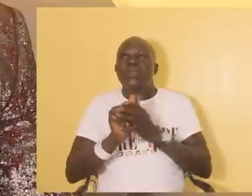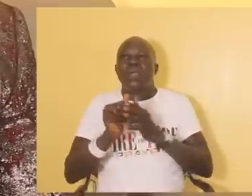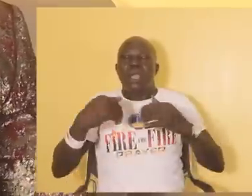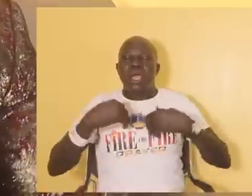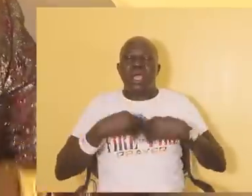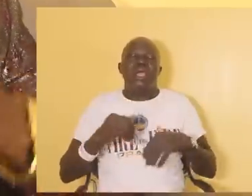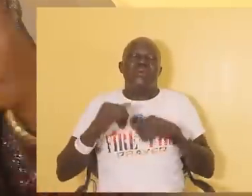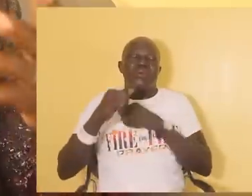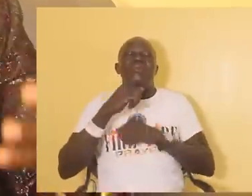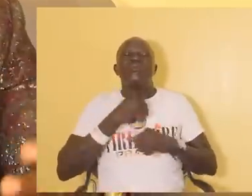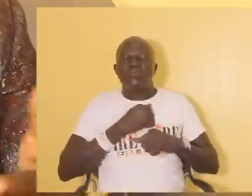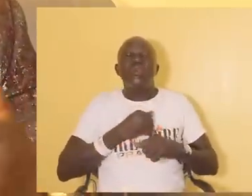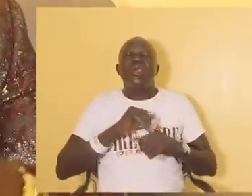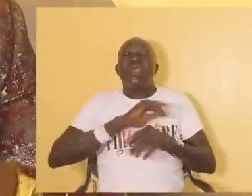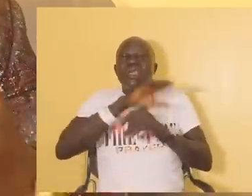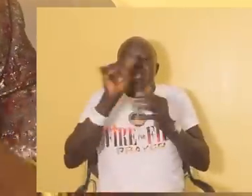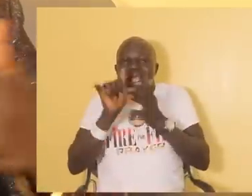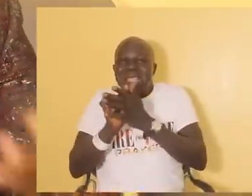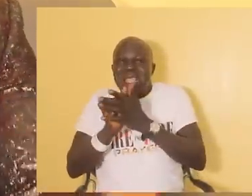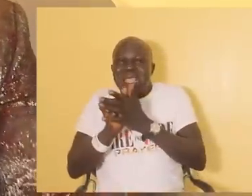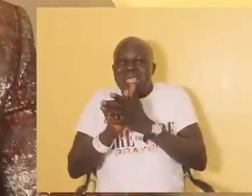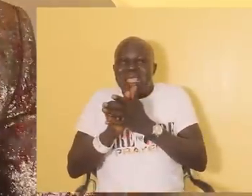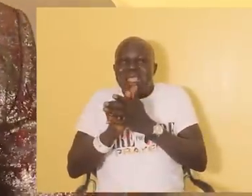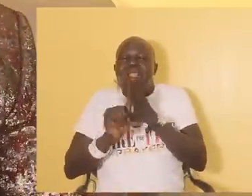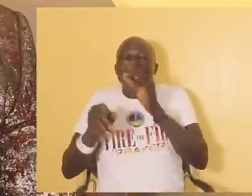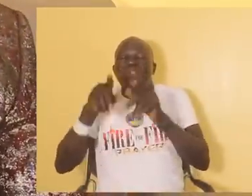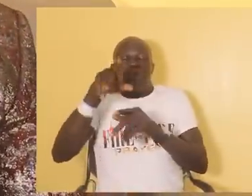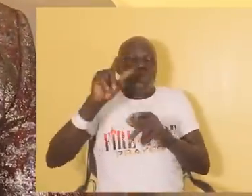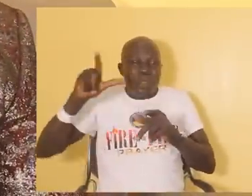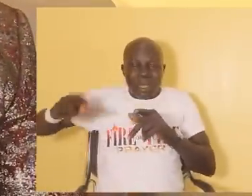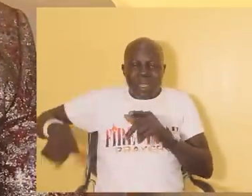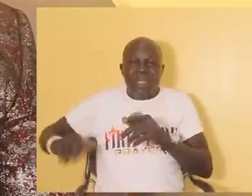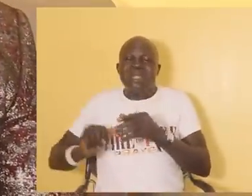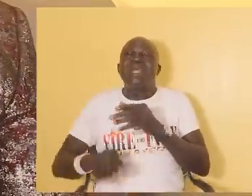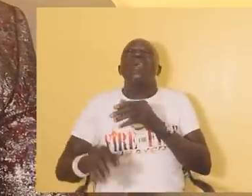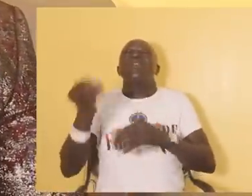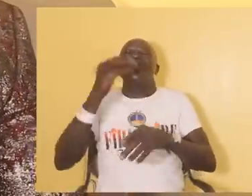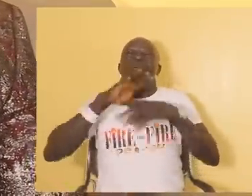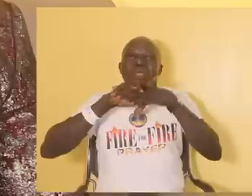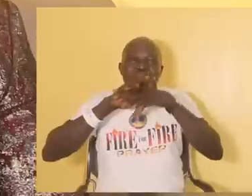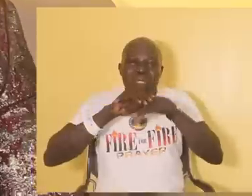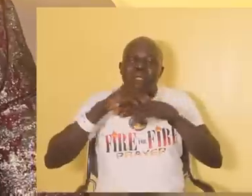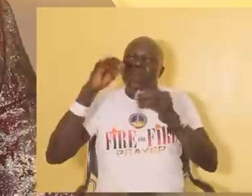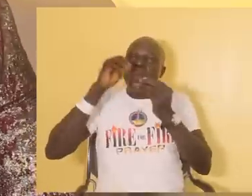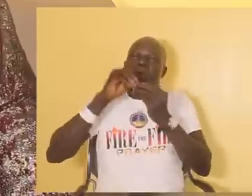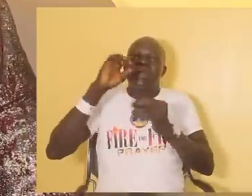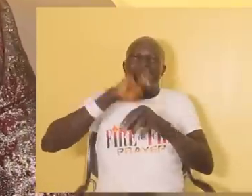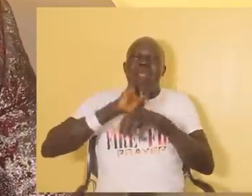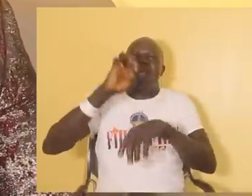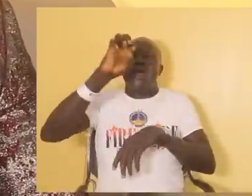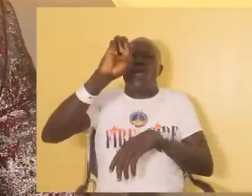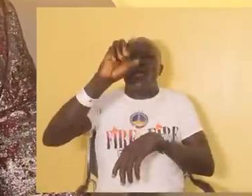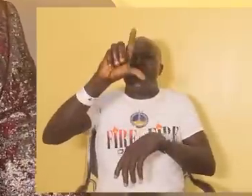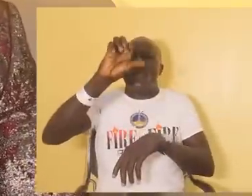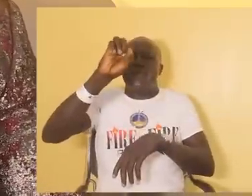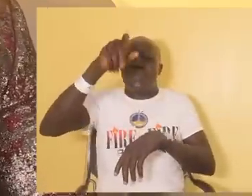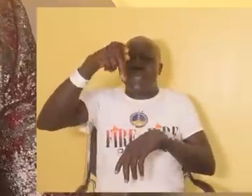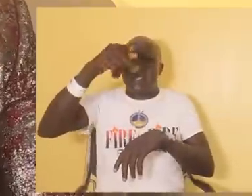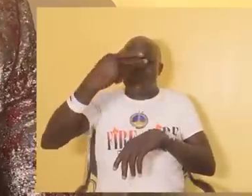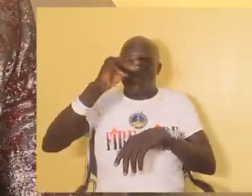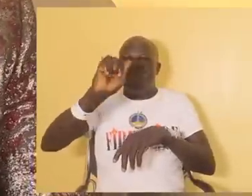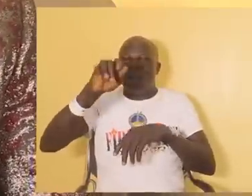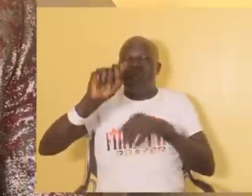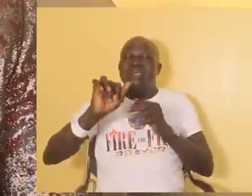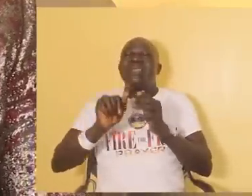If you endure. O padà jere tó ẹran tó jere lọ. Later is miss than elephant. Àmọ́ tó o bá kanjú. But if I eat. Kó mọ̀